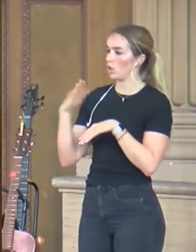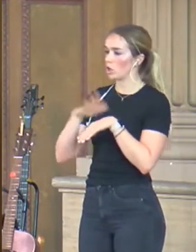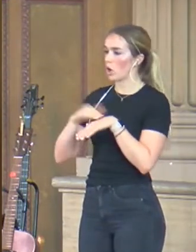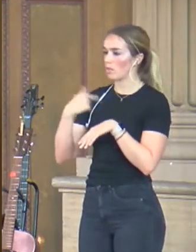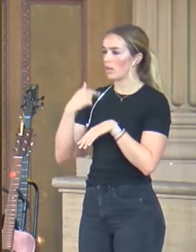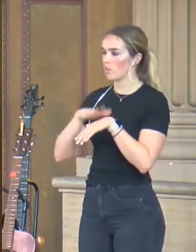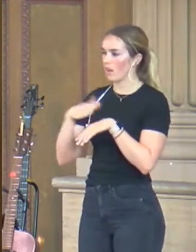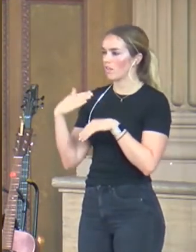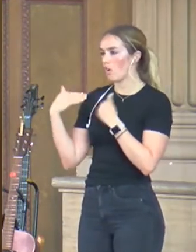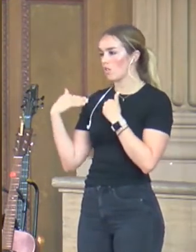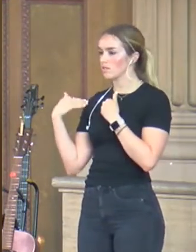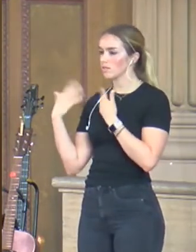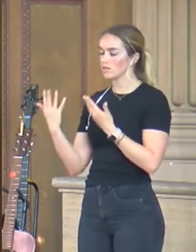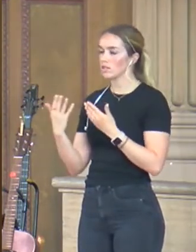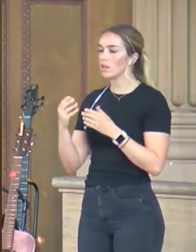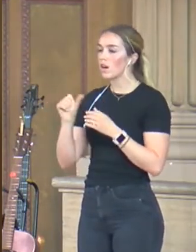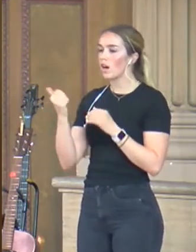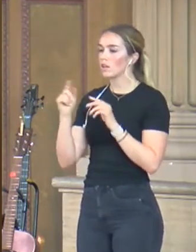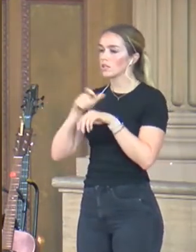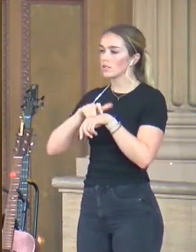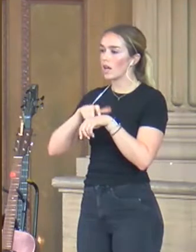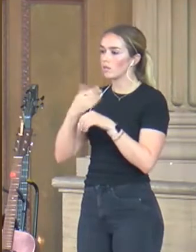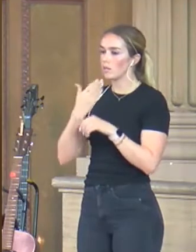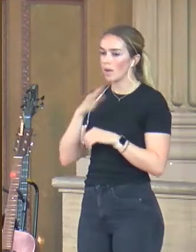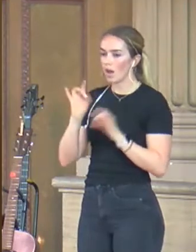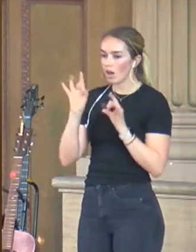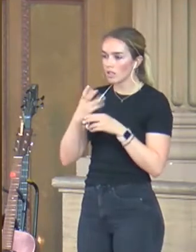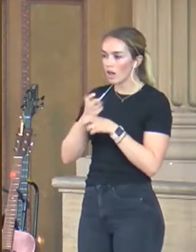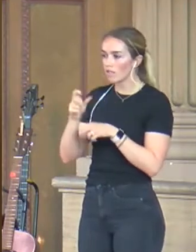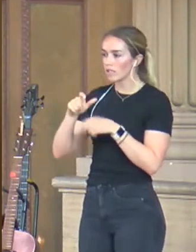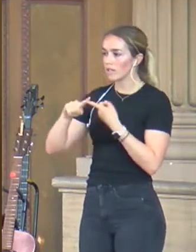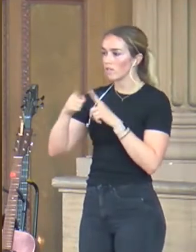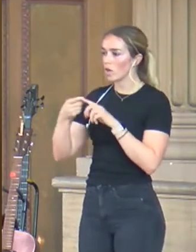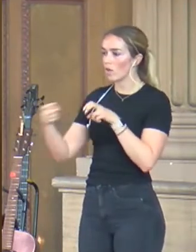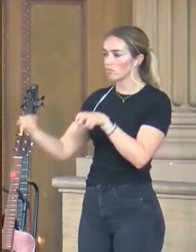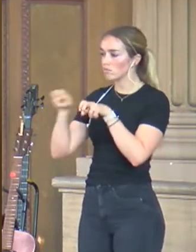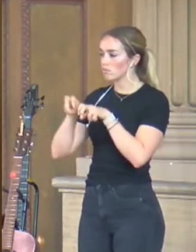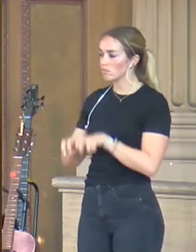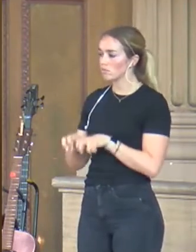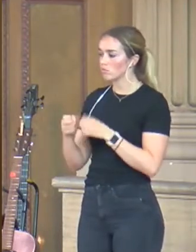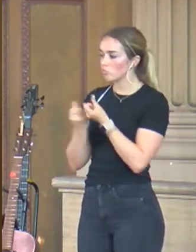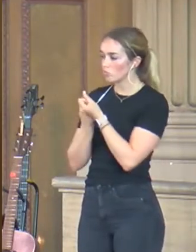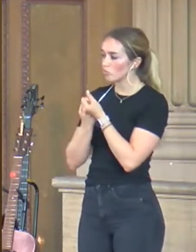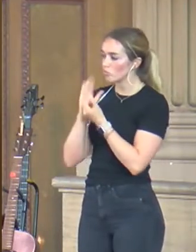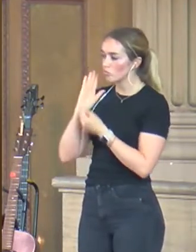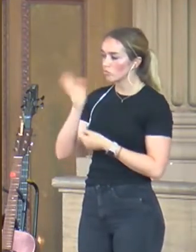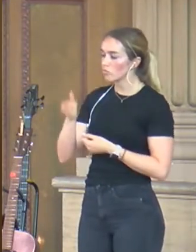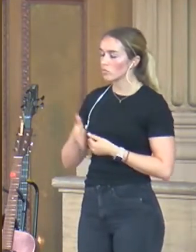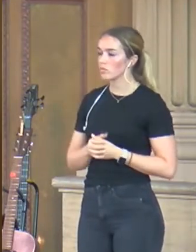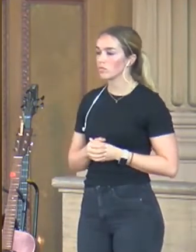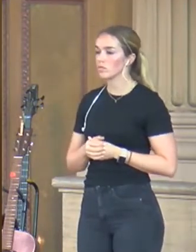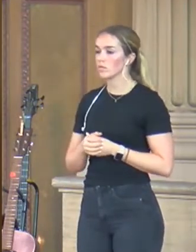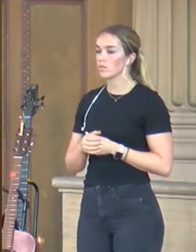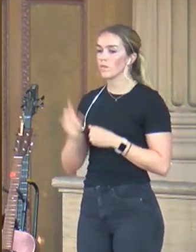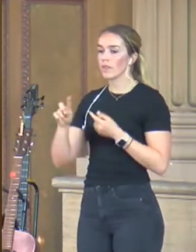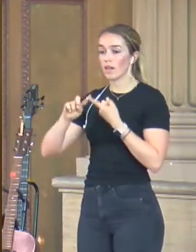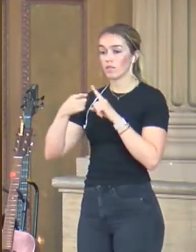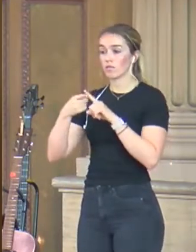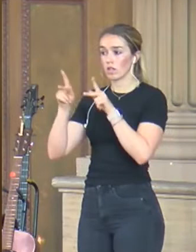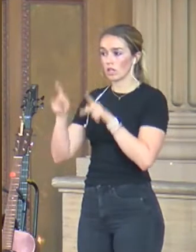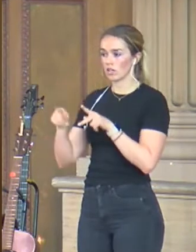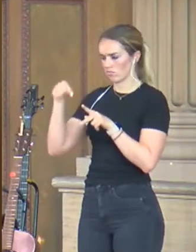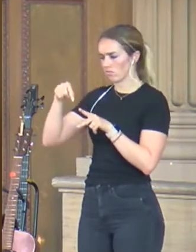But then there are other times where things are just bad and hard and we need a friend to sit with us and be a friend. And to be that kind of friend, we